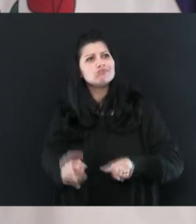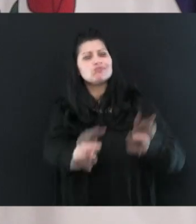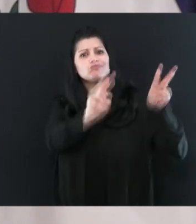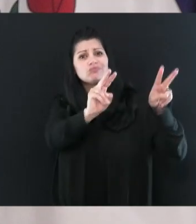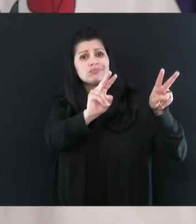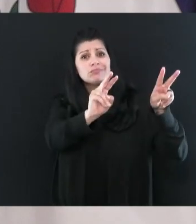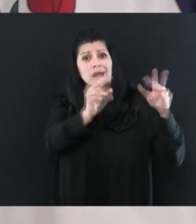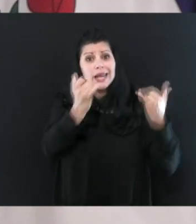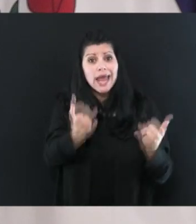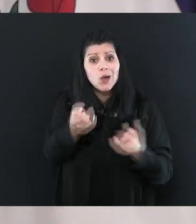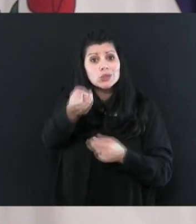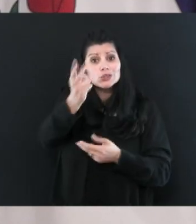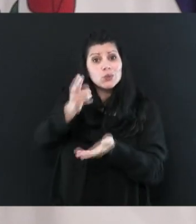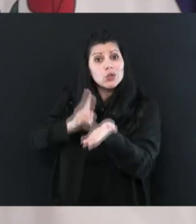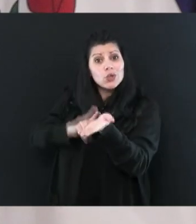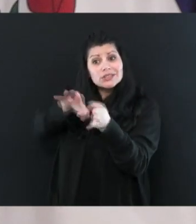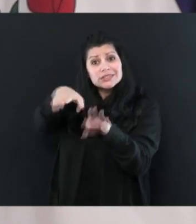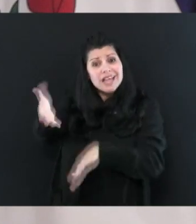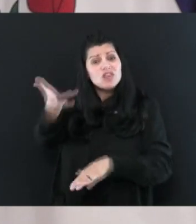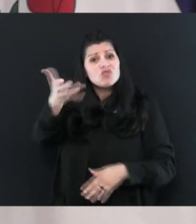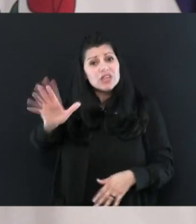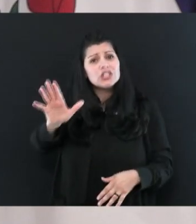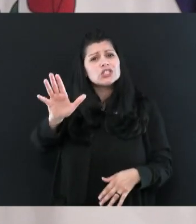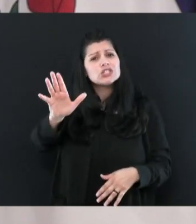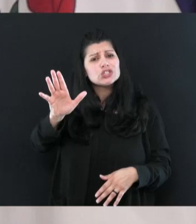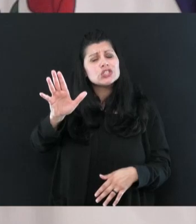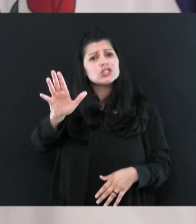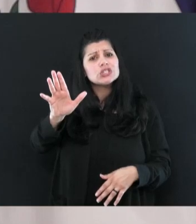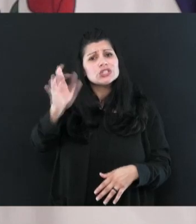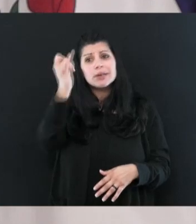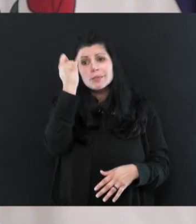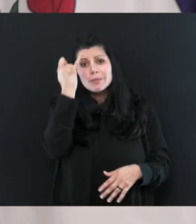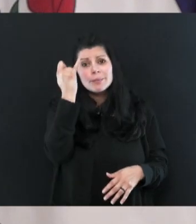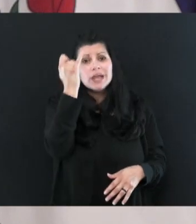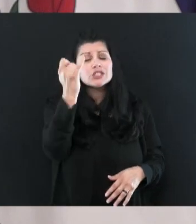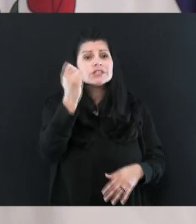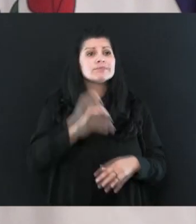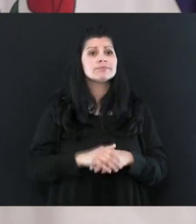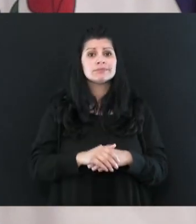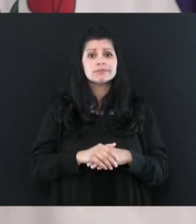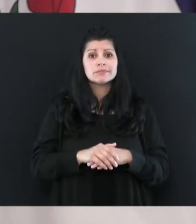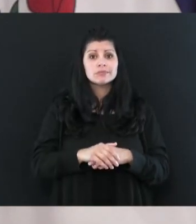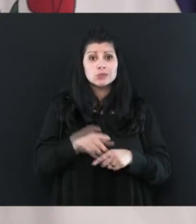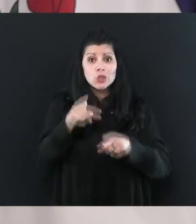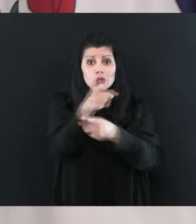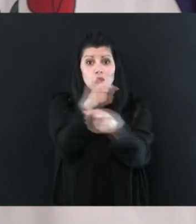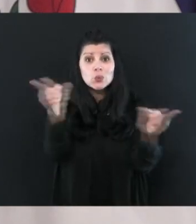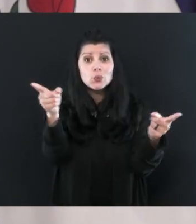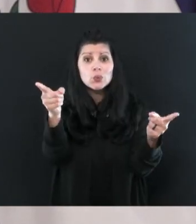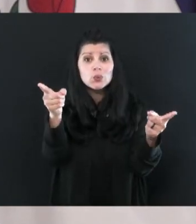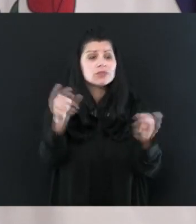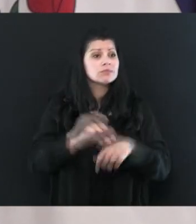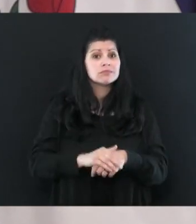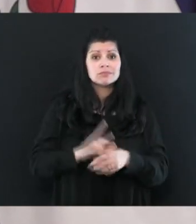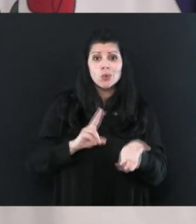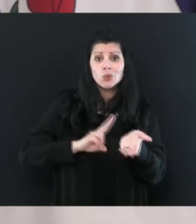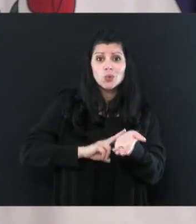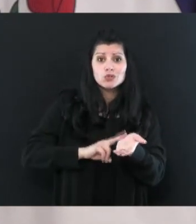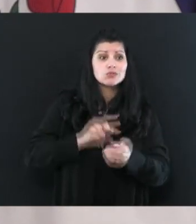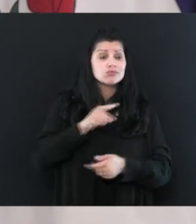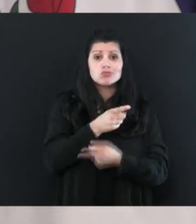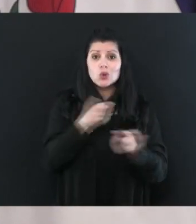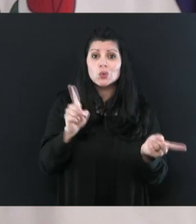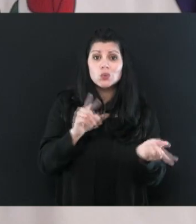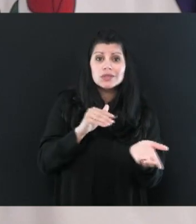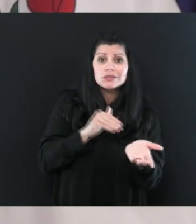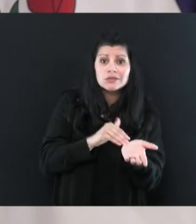just imagine that if you were one of these great people and you get up this morning